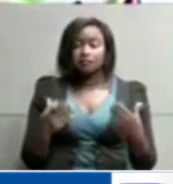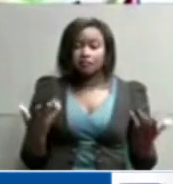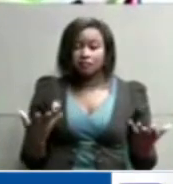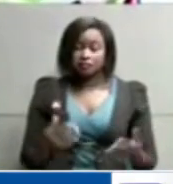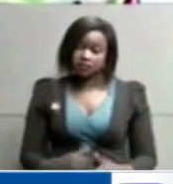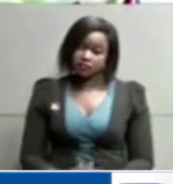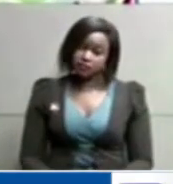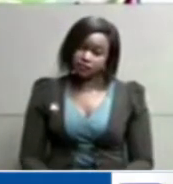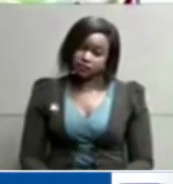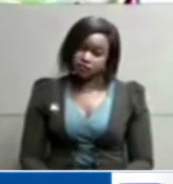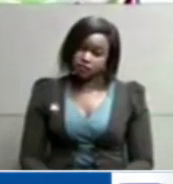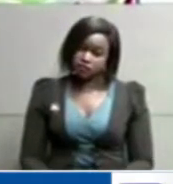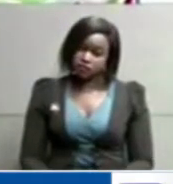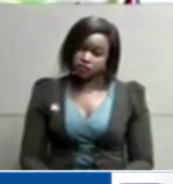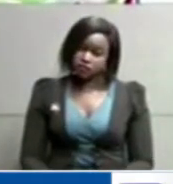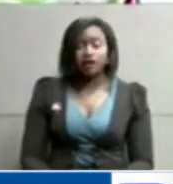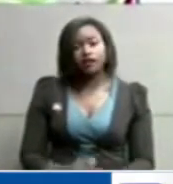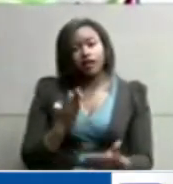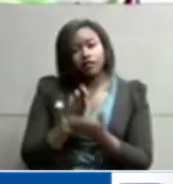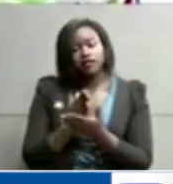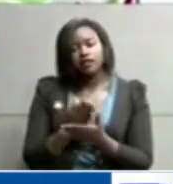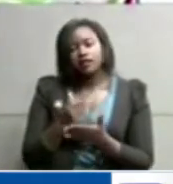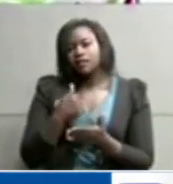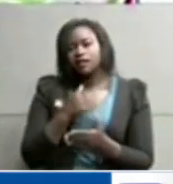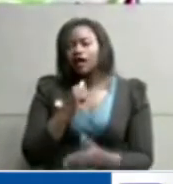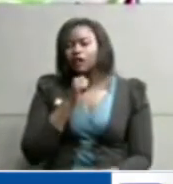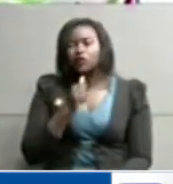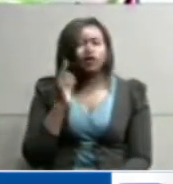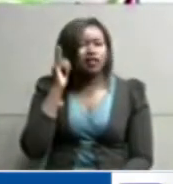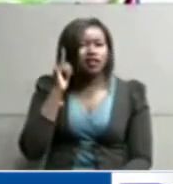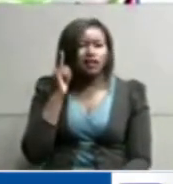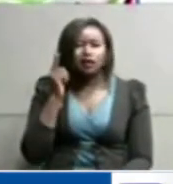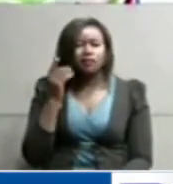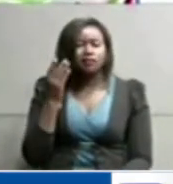then it will end there. I don't think it remains in the ground or what.